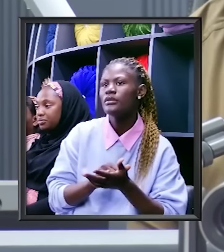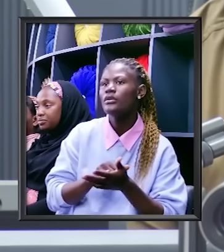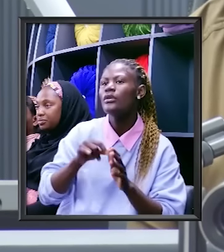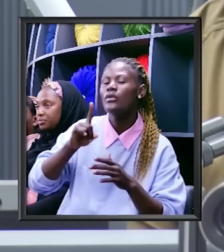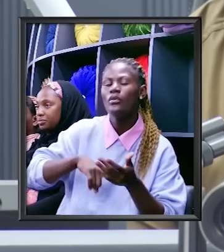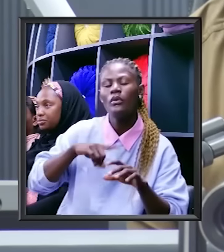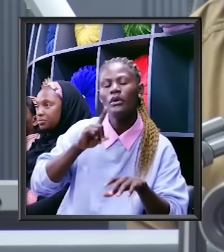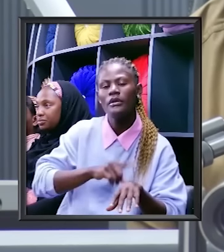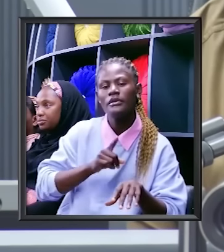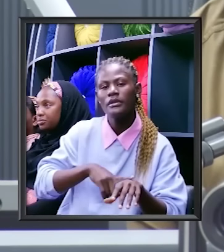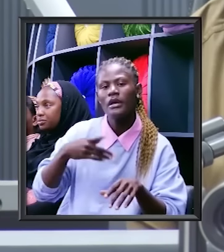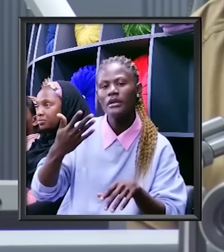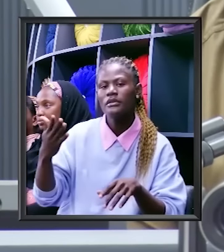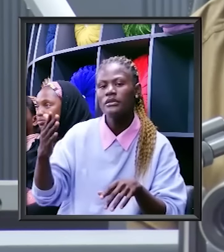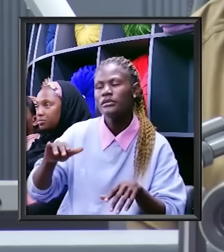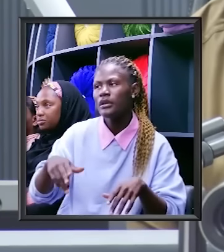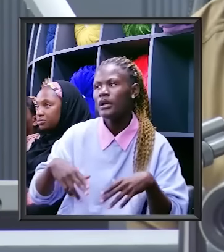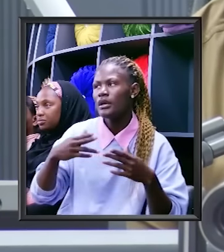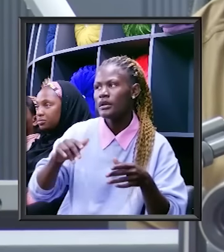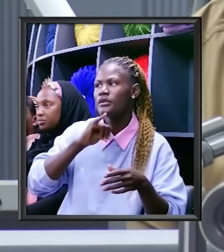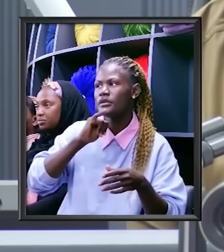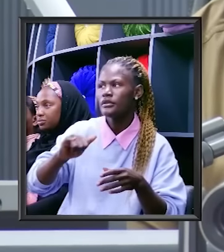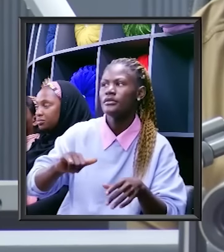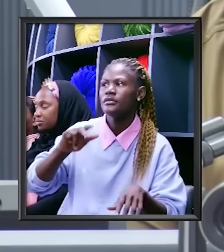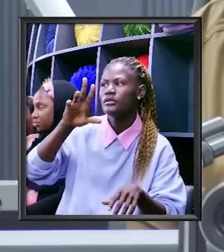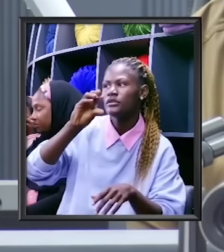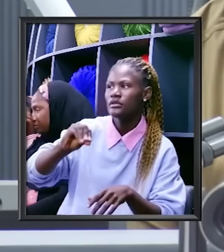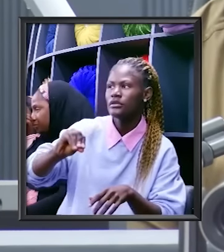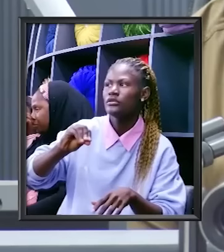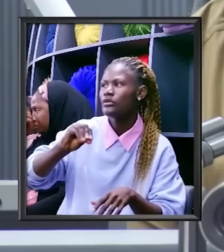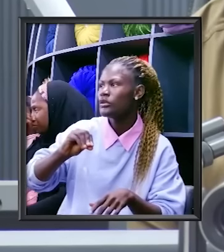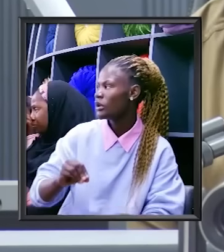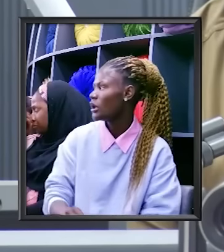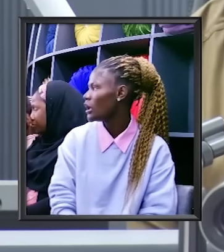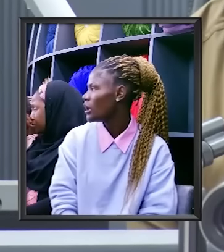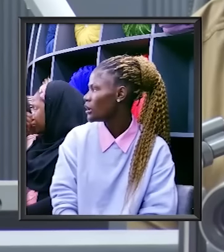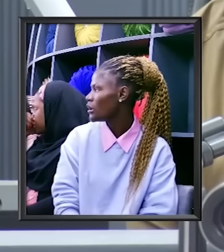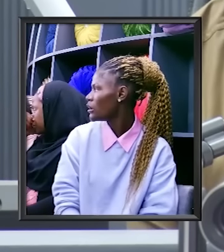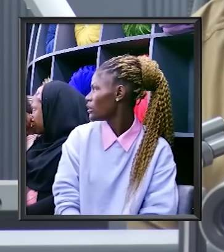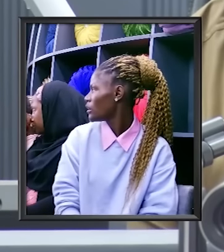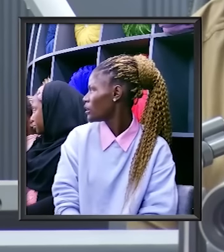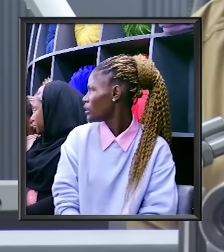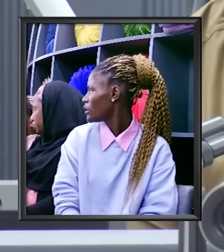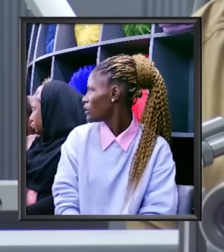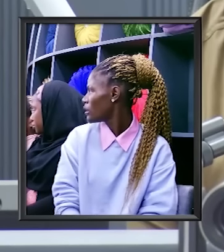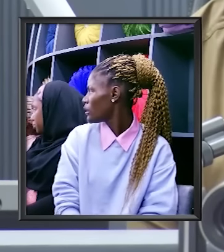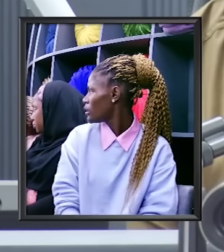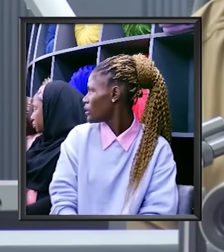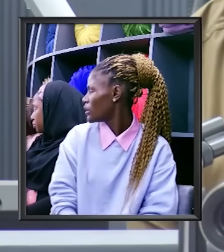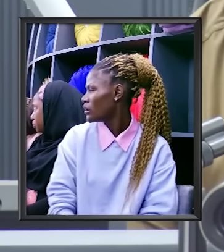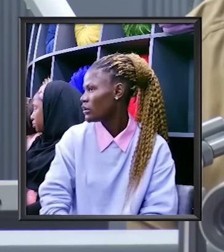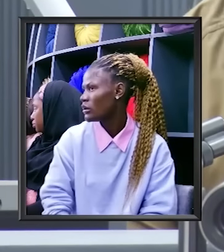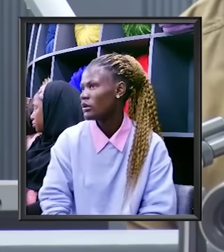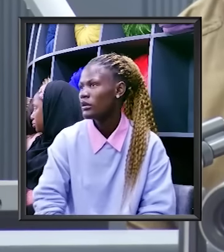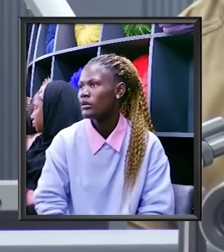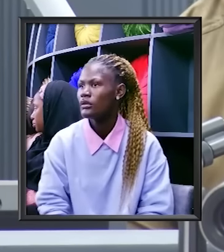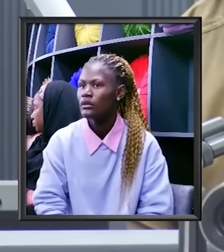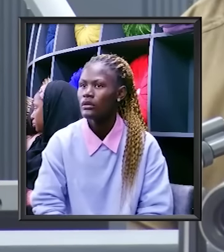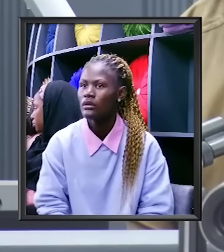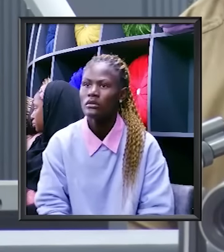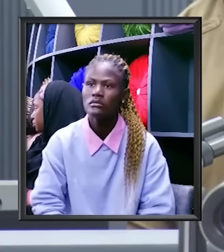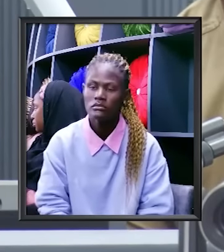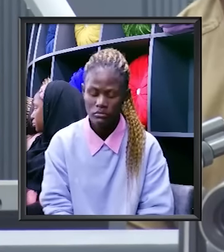time this matter happened? On the 30th of July, 2023. And you know, come since,